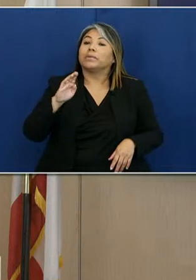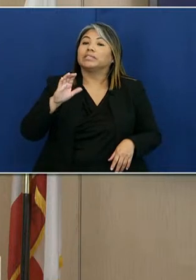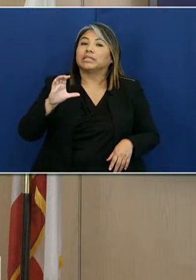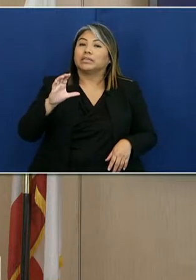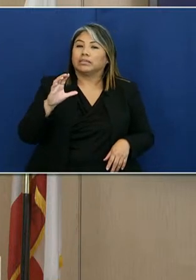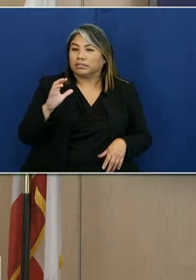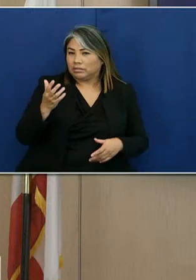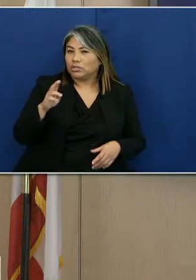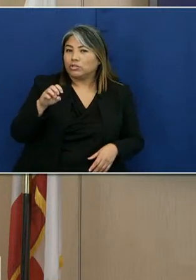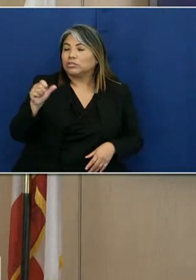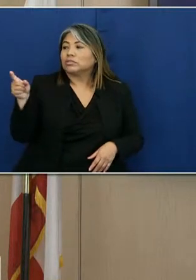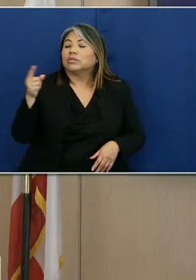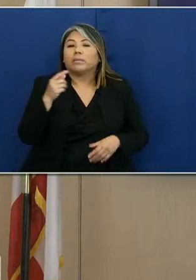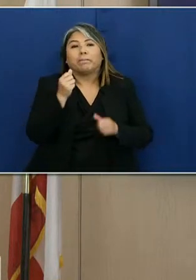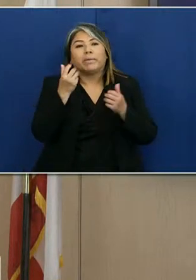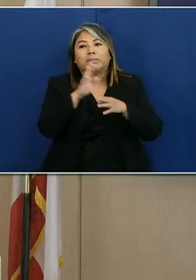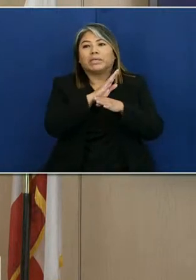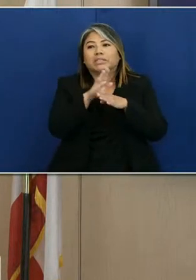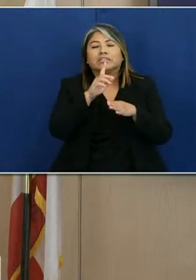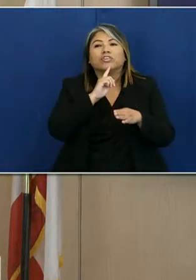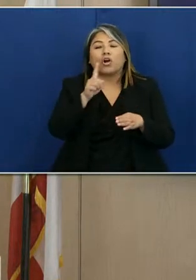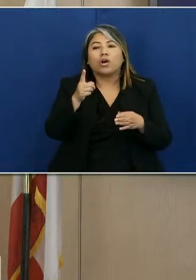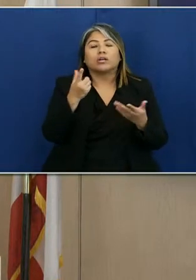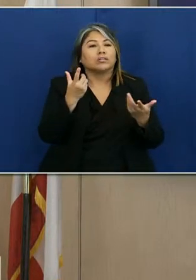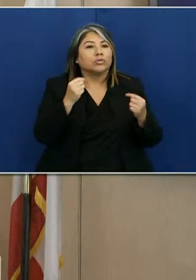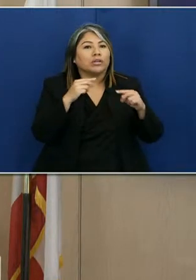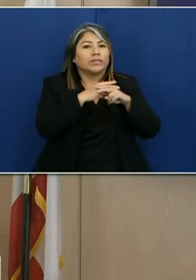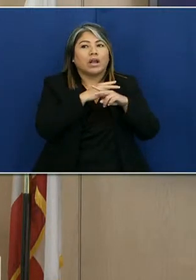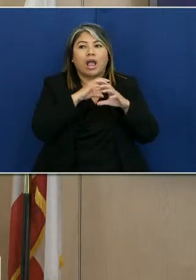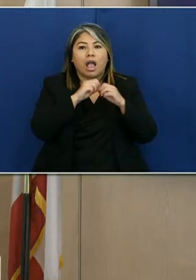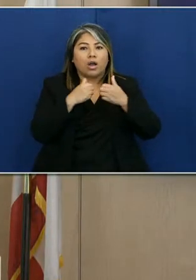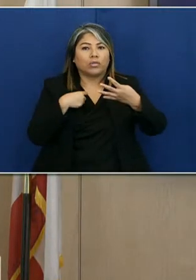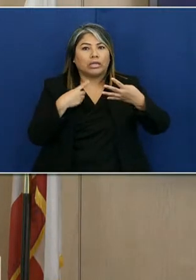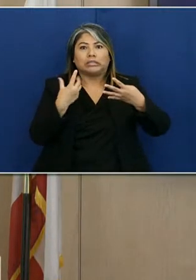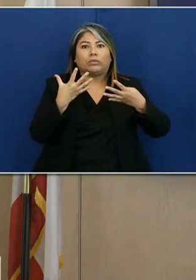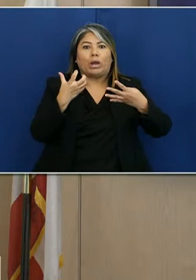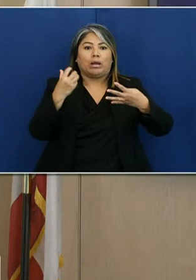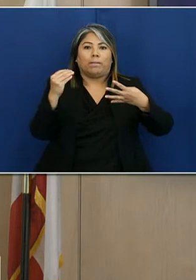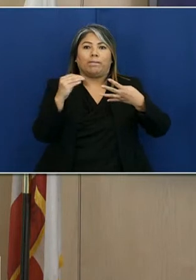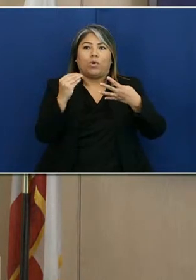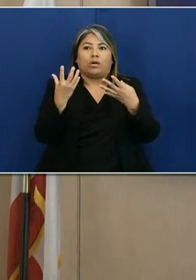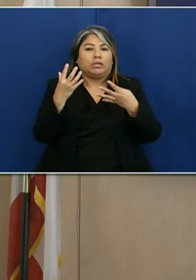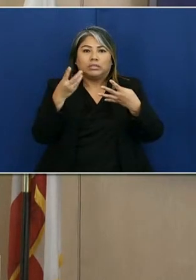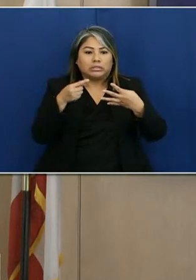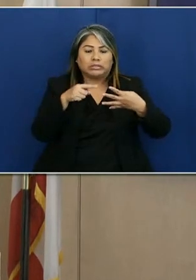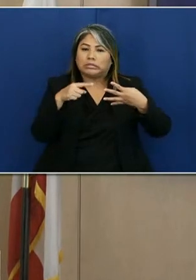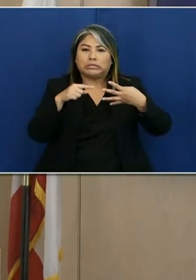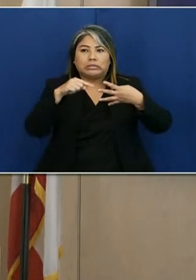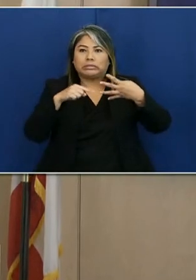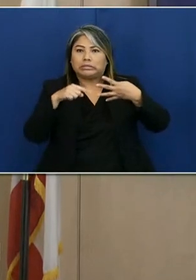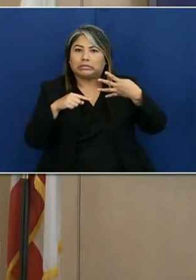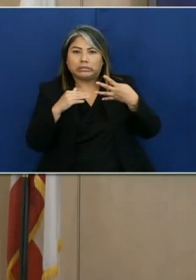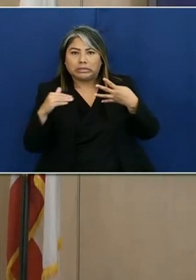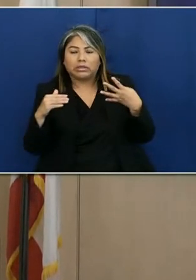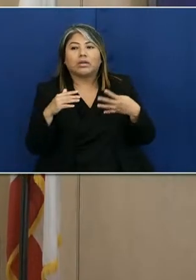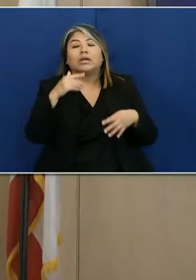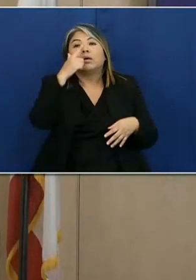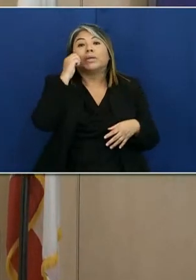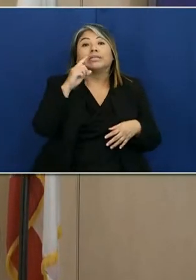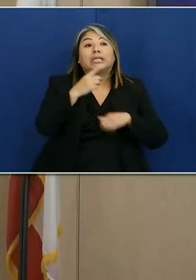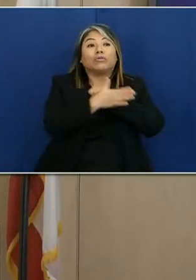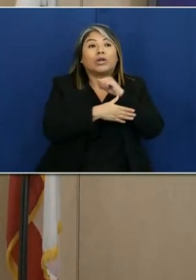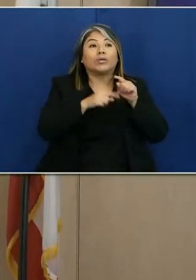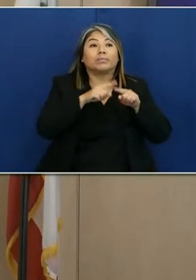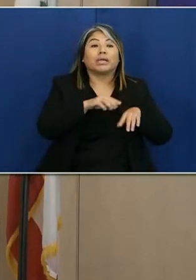businesses are concerned about the county sliding back into a more restrictive tier. Since San Diego County's tier status depends in part on testing